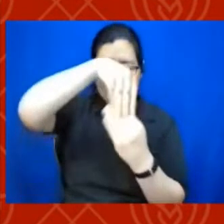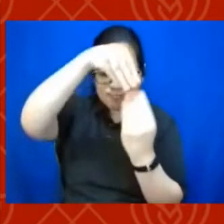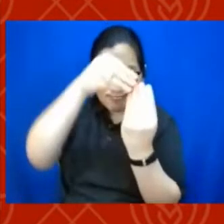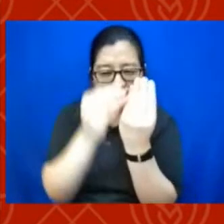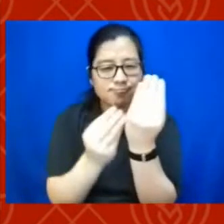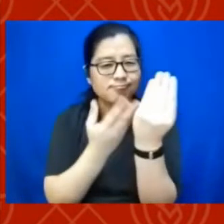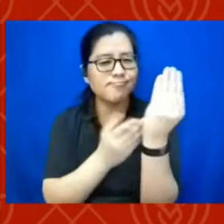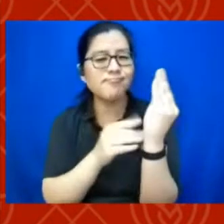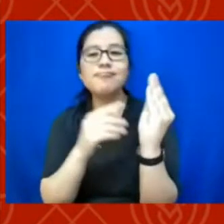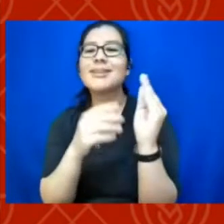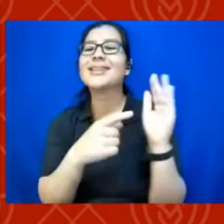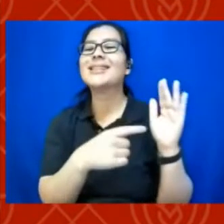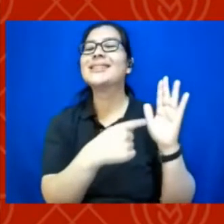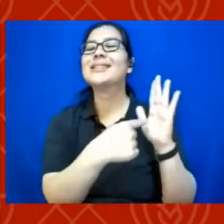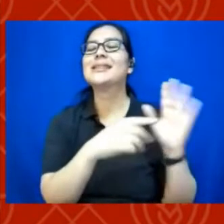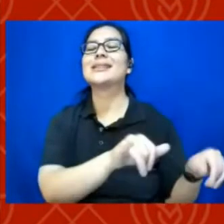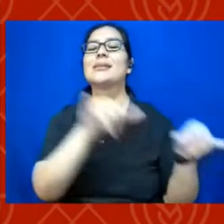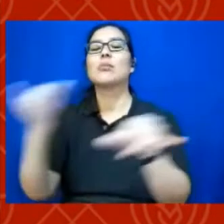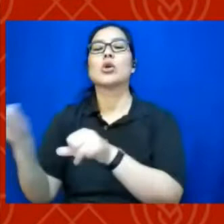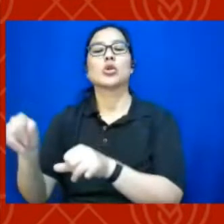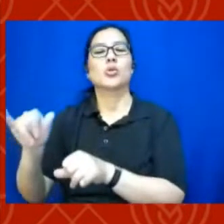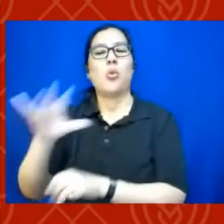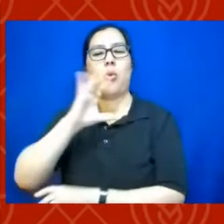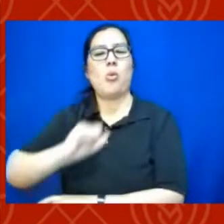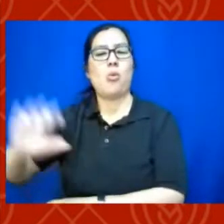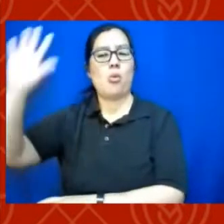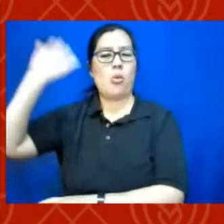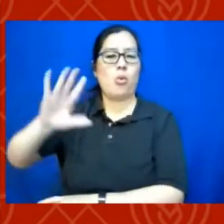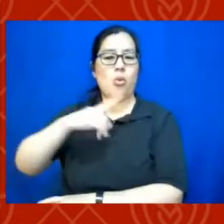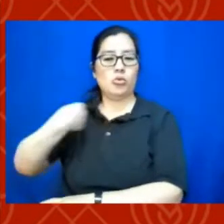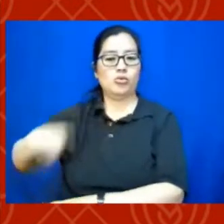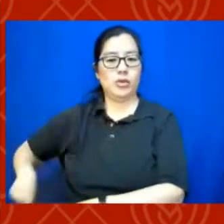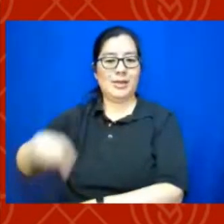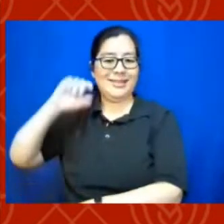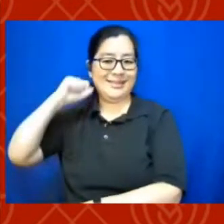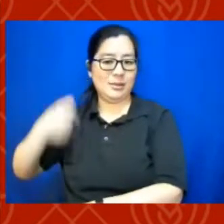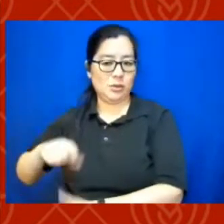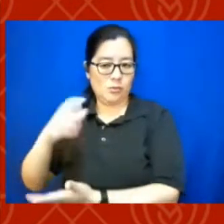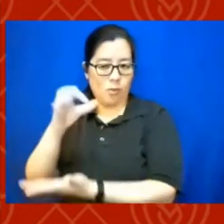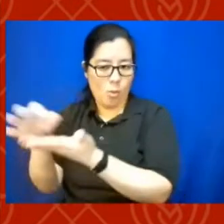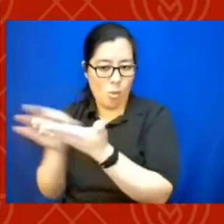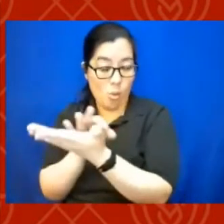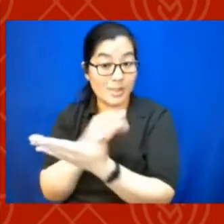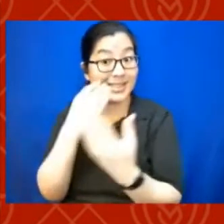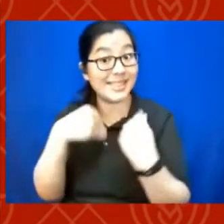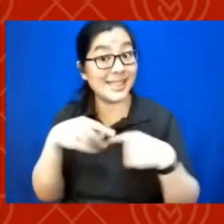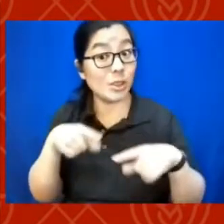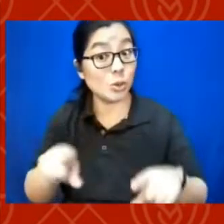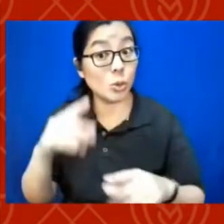ancient Chinese silver coins. Eating dumplings during the New Year is considered lucky because it is meant to bring